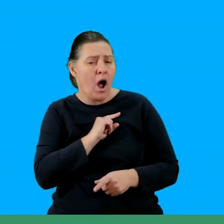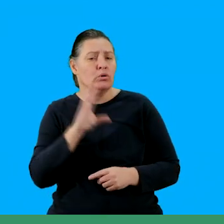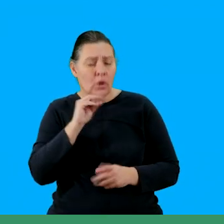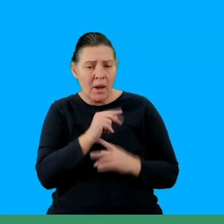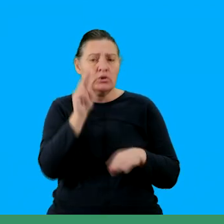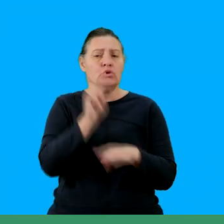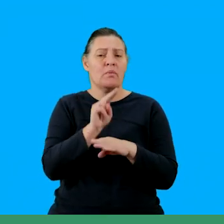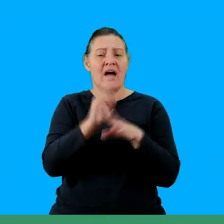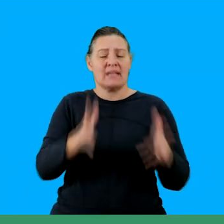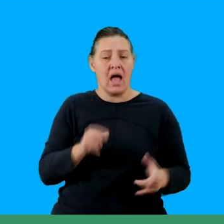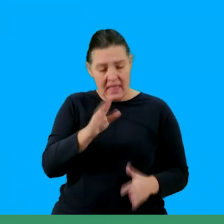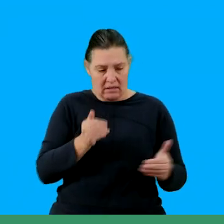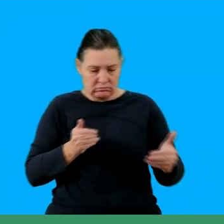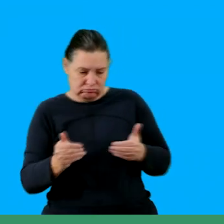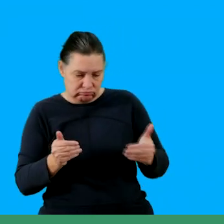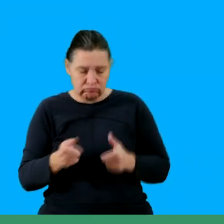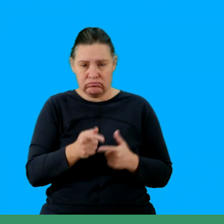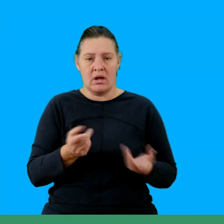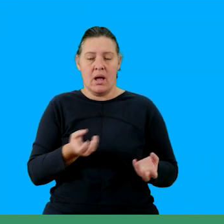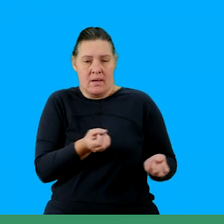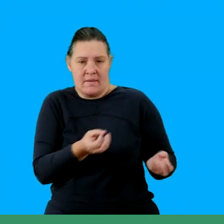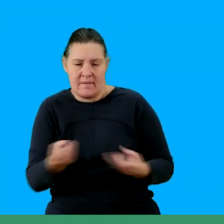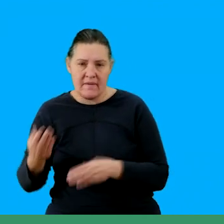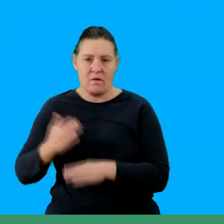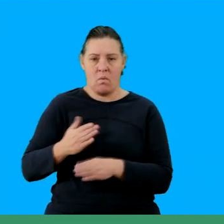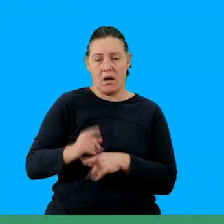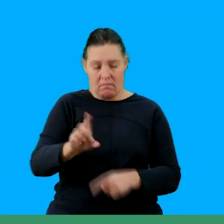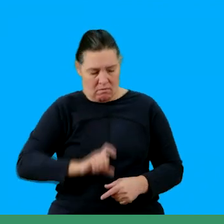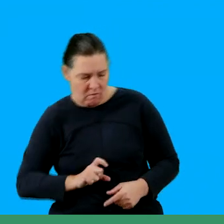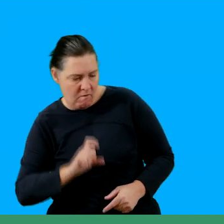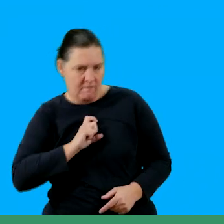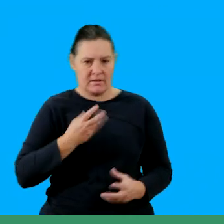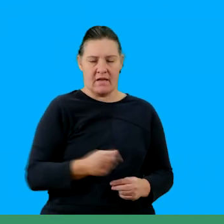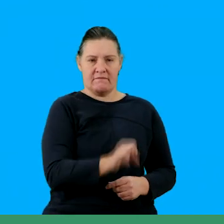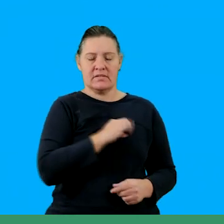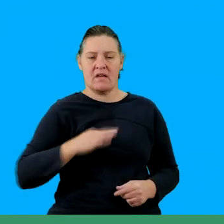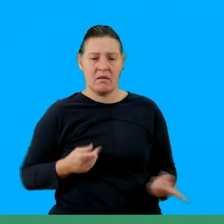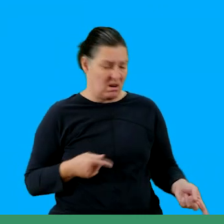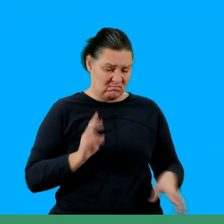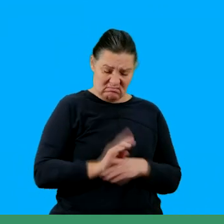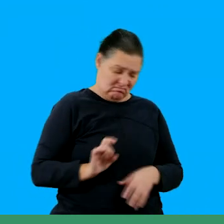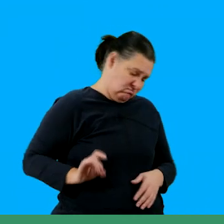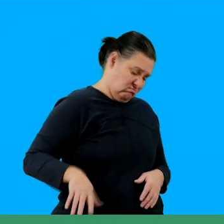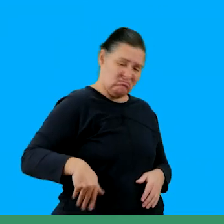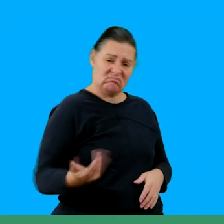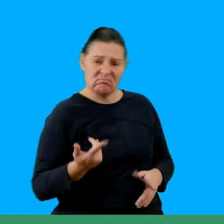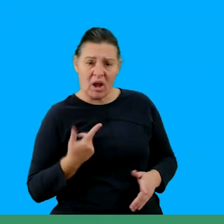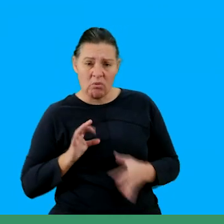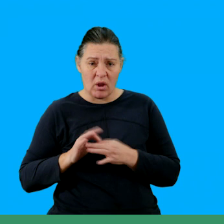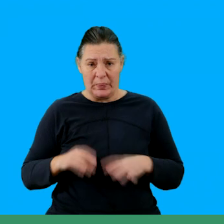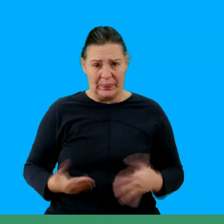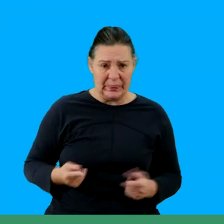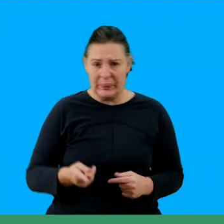we are talking about the supervisor who should be managing, who should be giving the employees confidence. So if that supervisor does not have a good